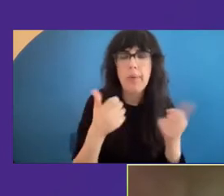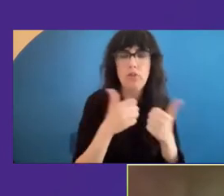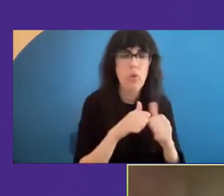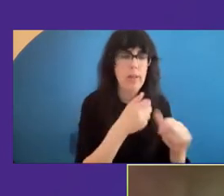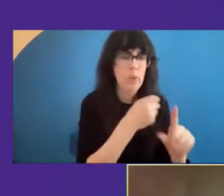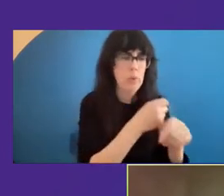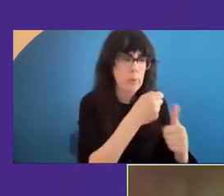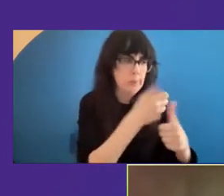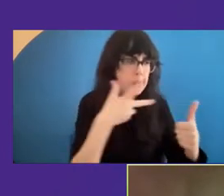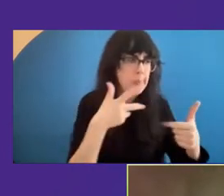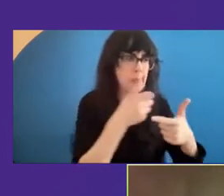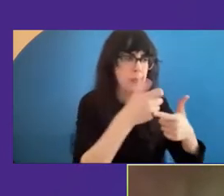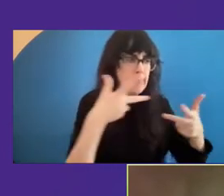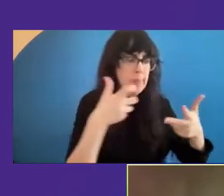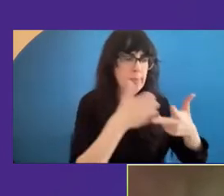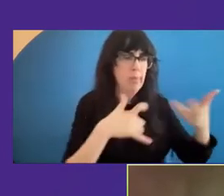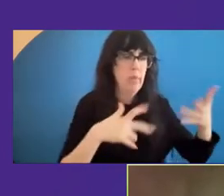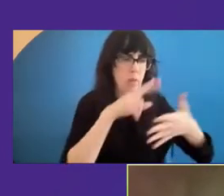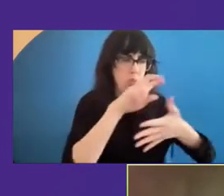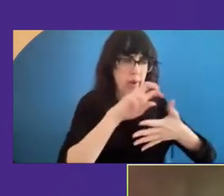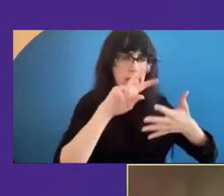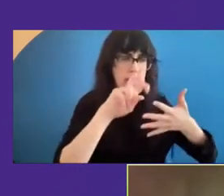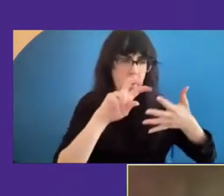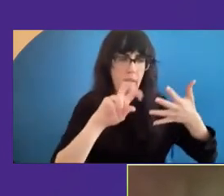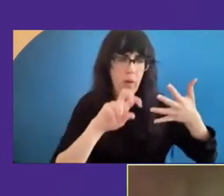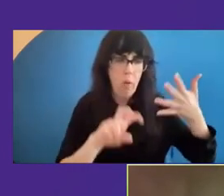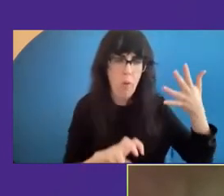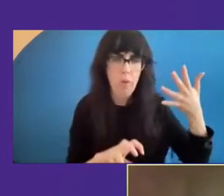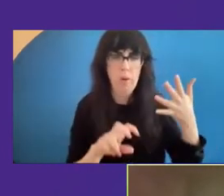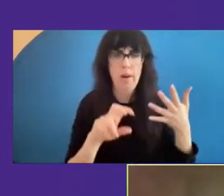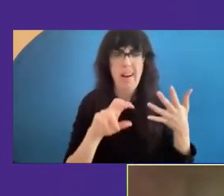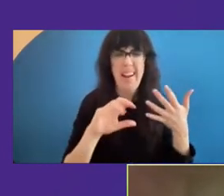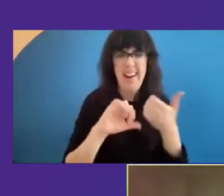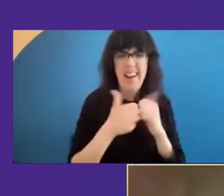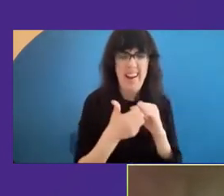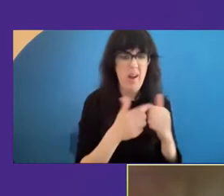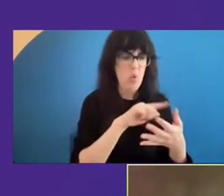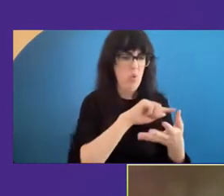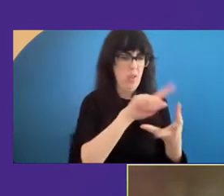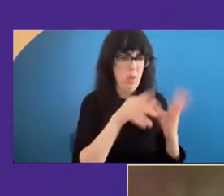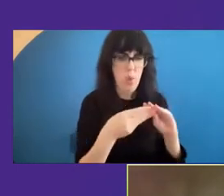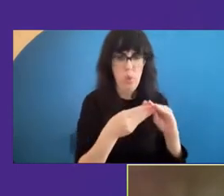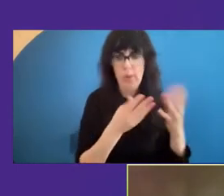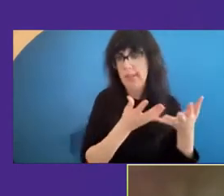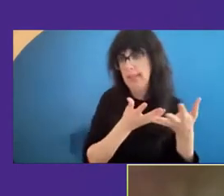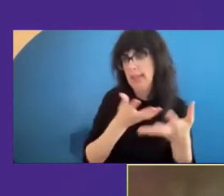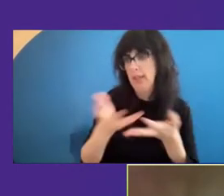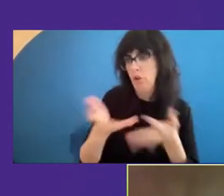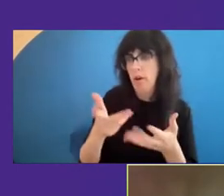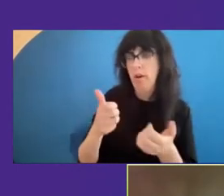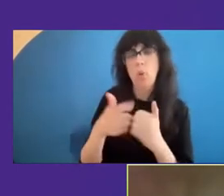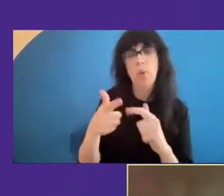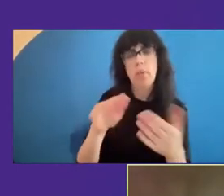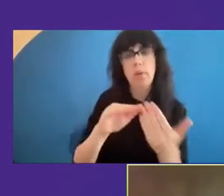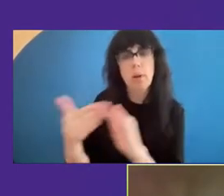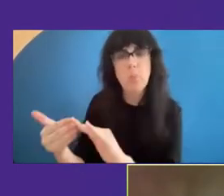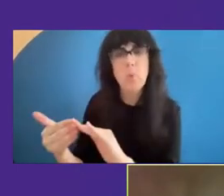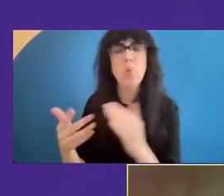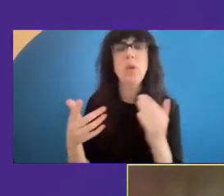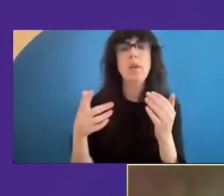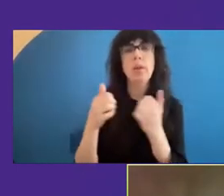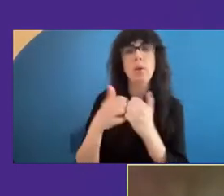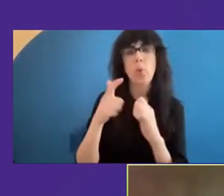and asking how that interacts with the community that you have, the culture you